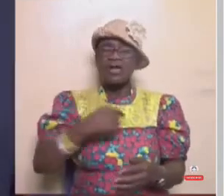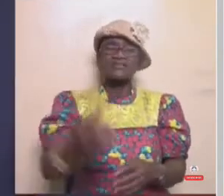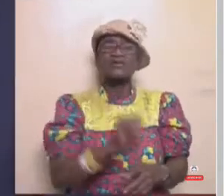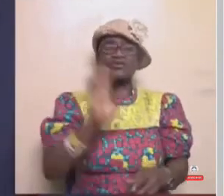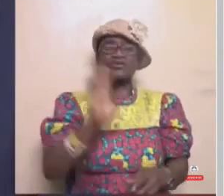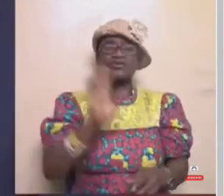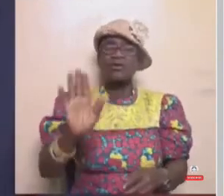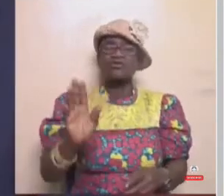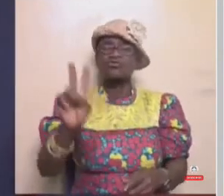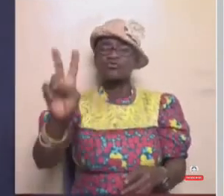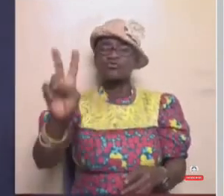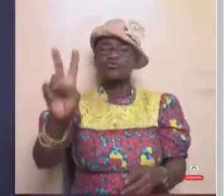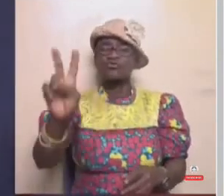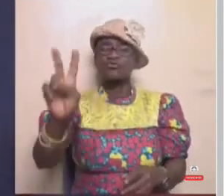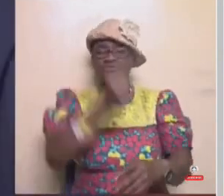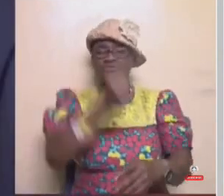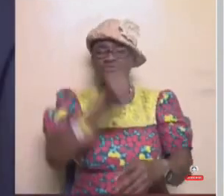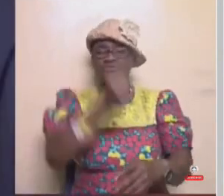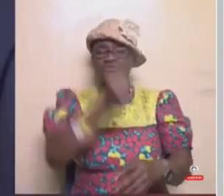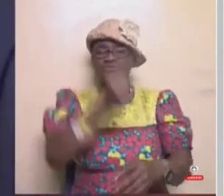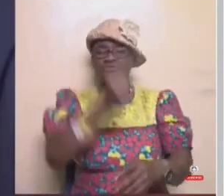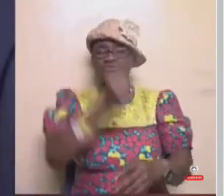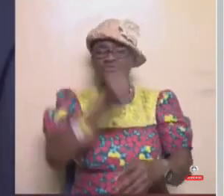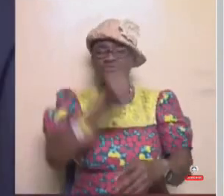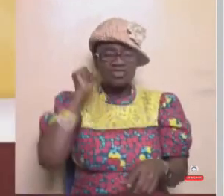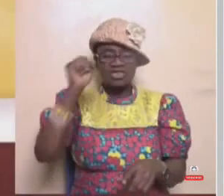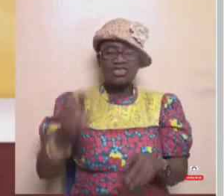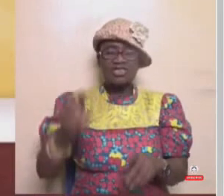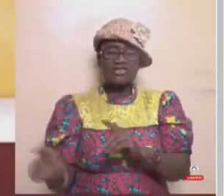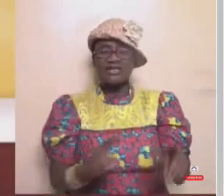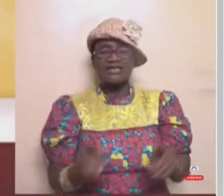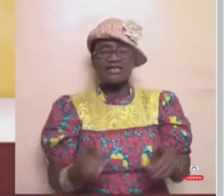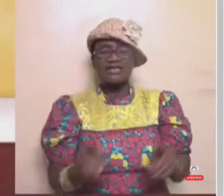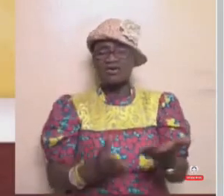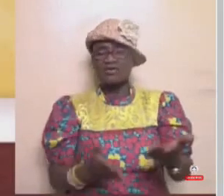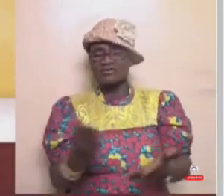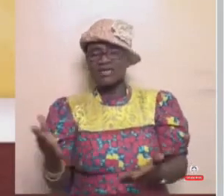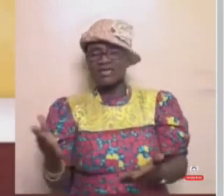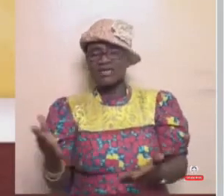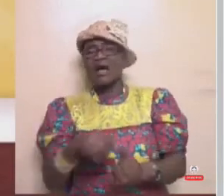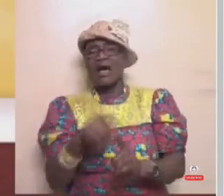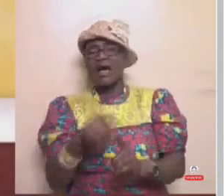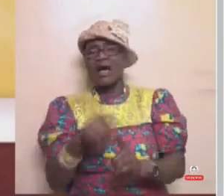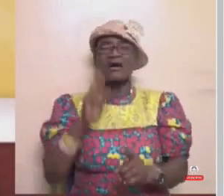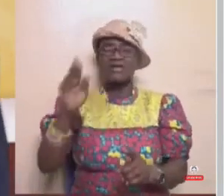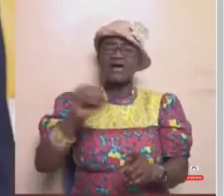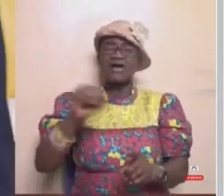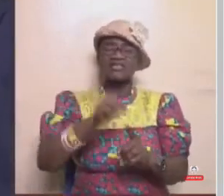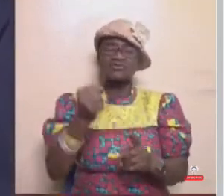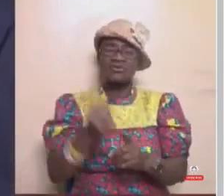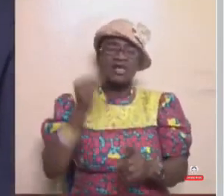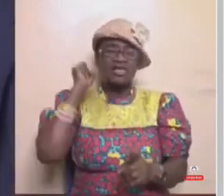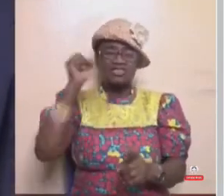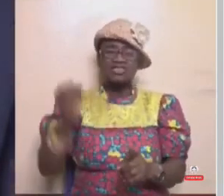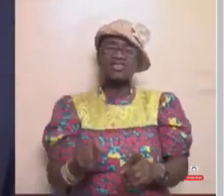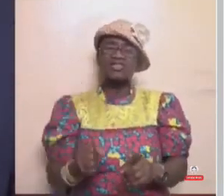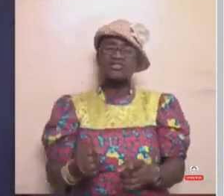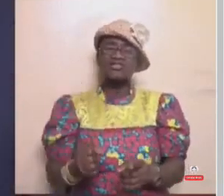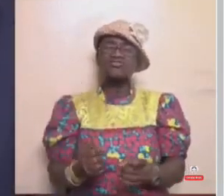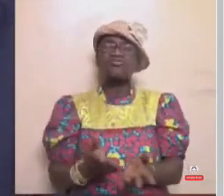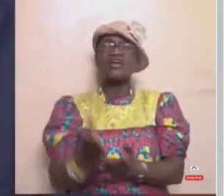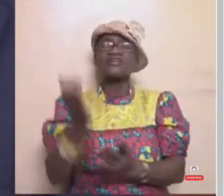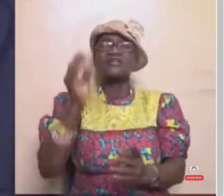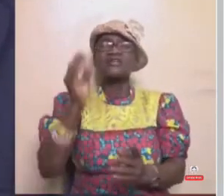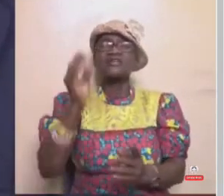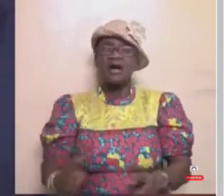of the war. She did something about her situation. She straightaway went to the